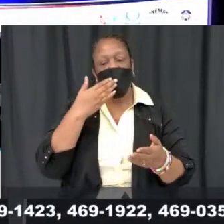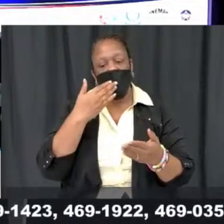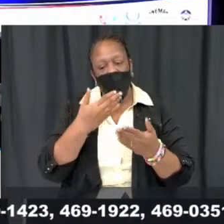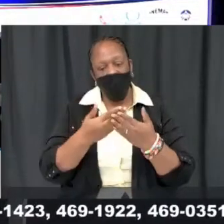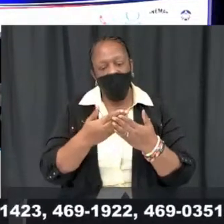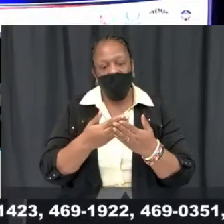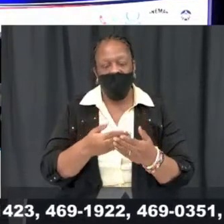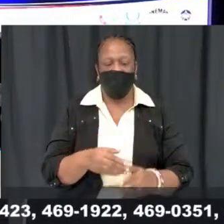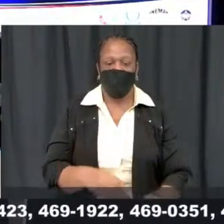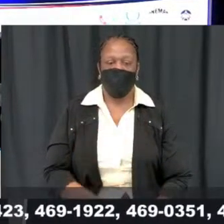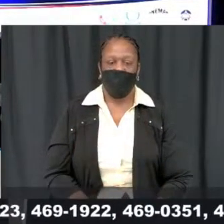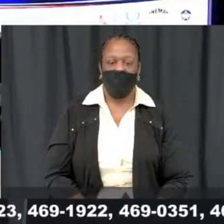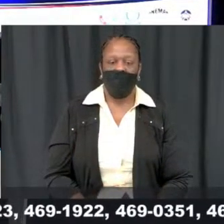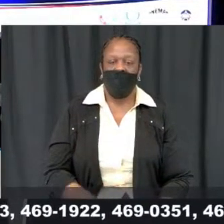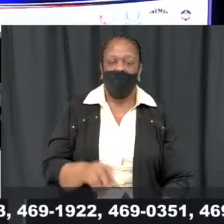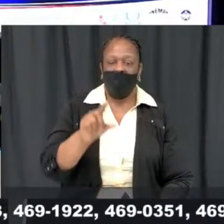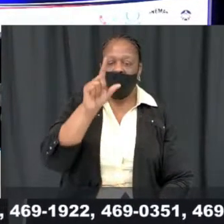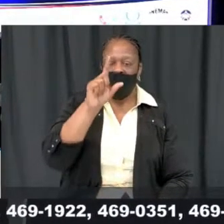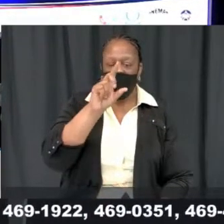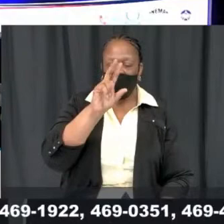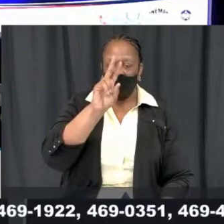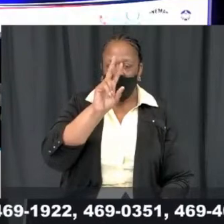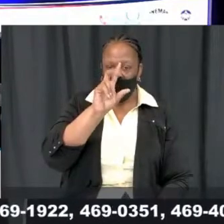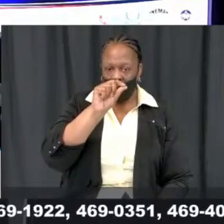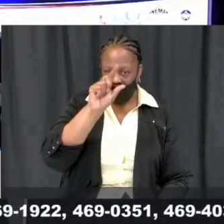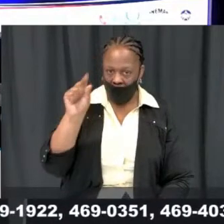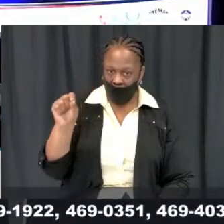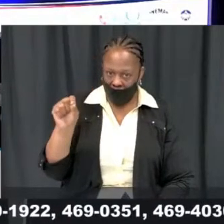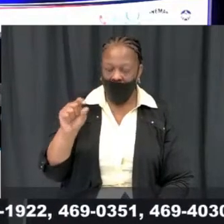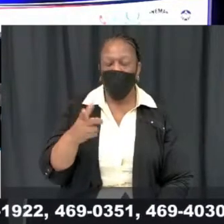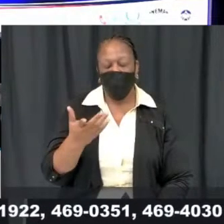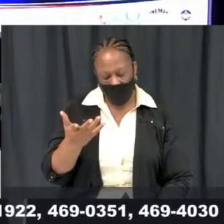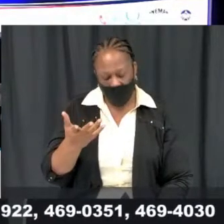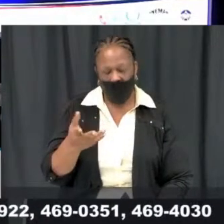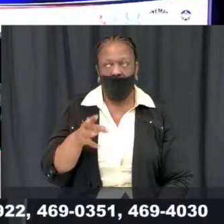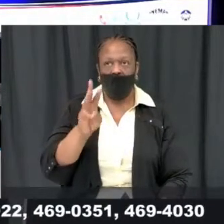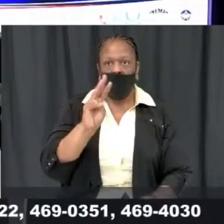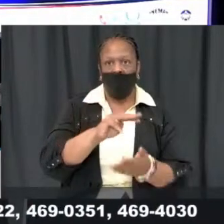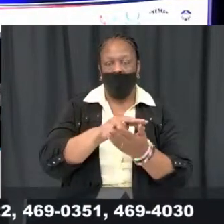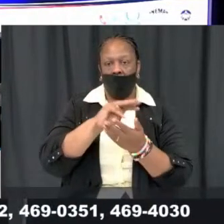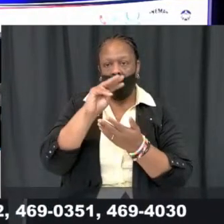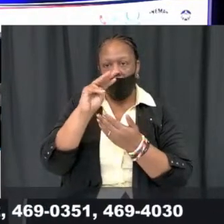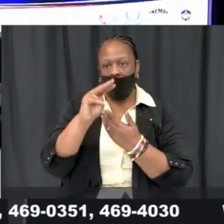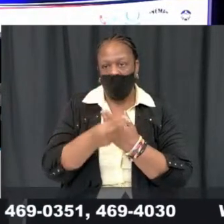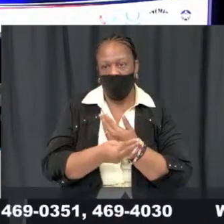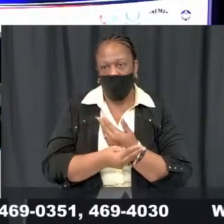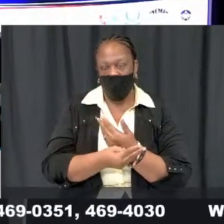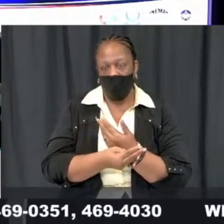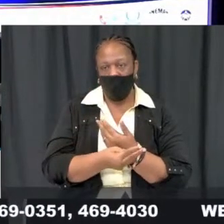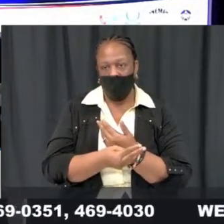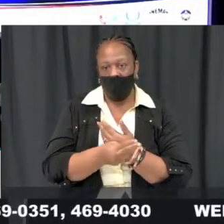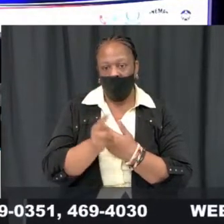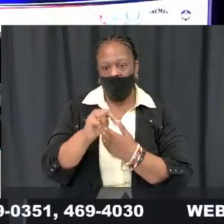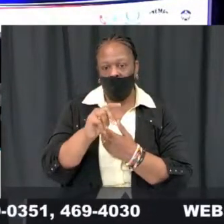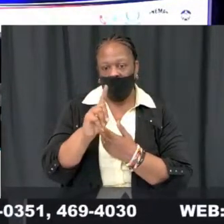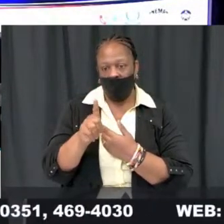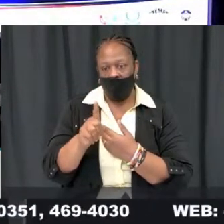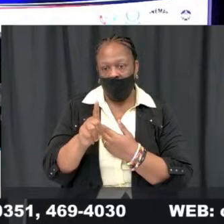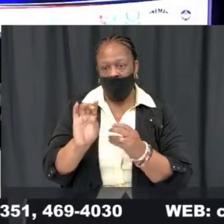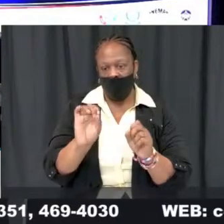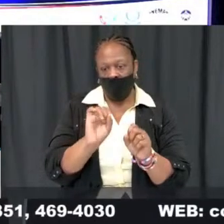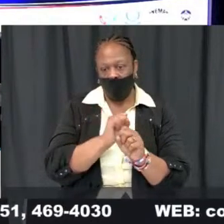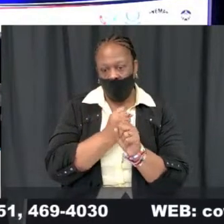2020. On March 31st, we realized that we had to go into a lockdown.